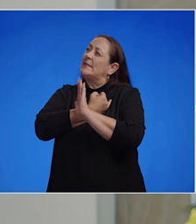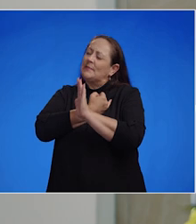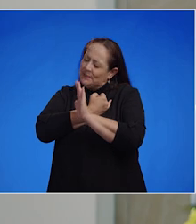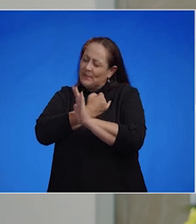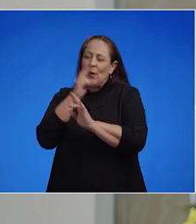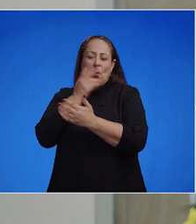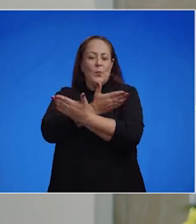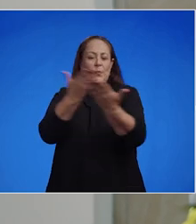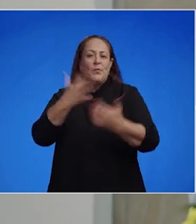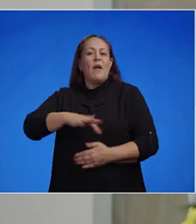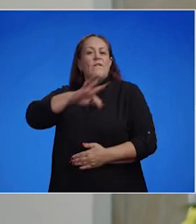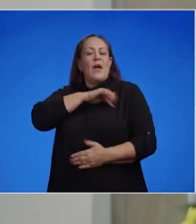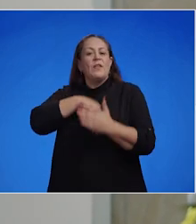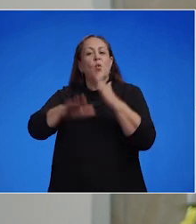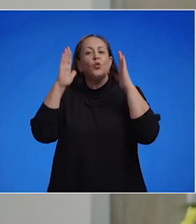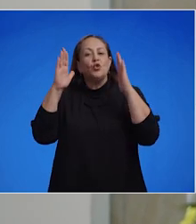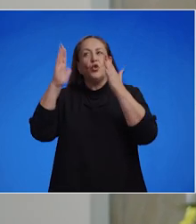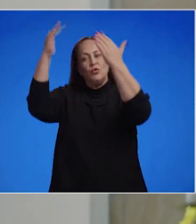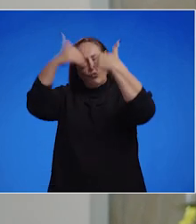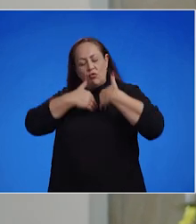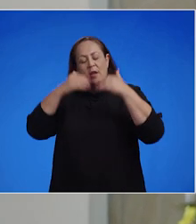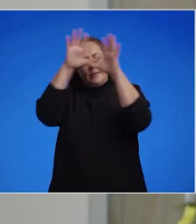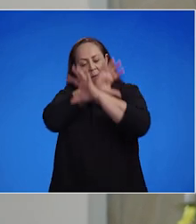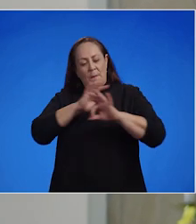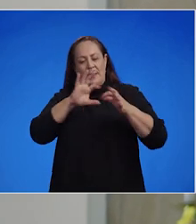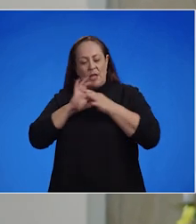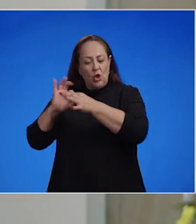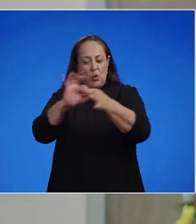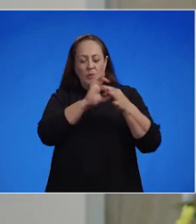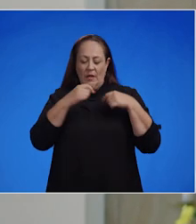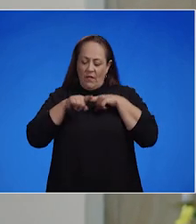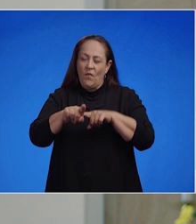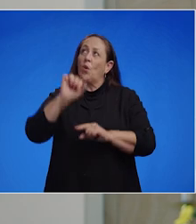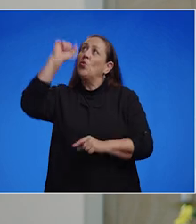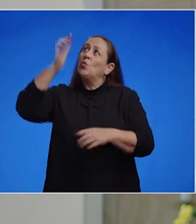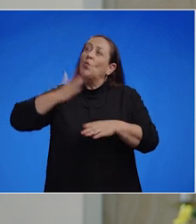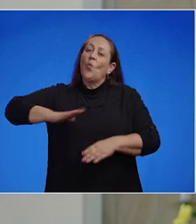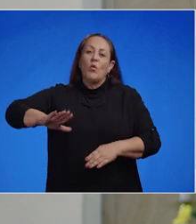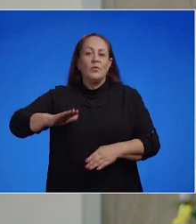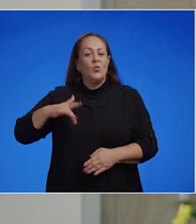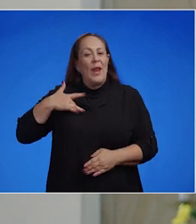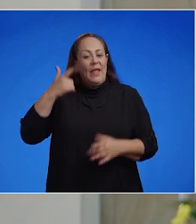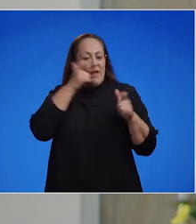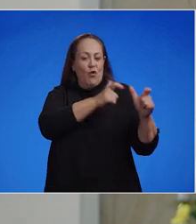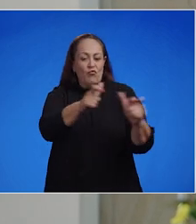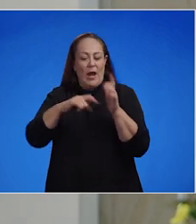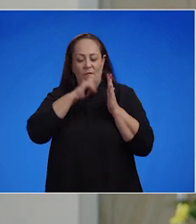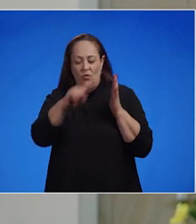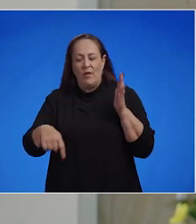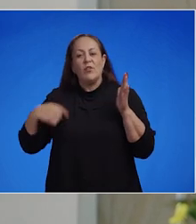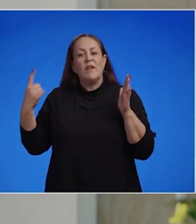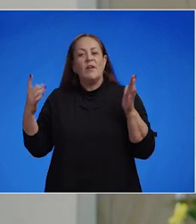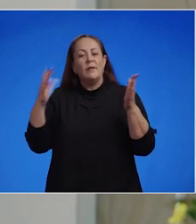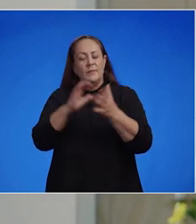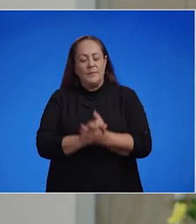on the faith of your church, and graciously grant her peace and unity in accordance with your will, who live and reign